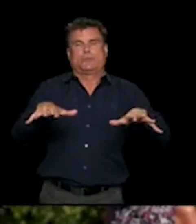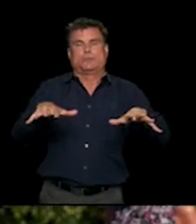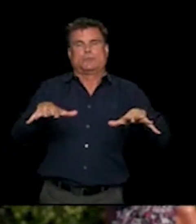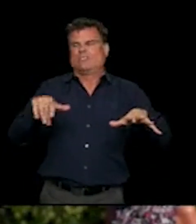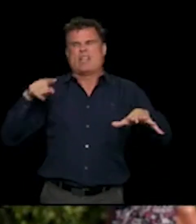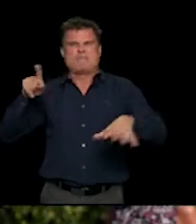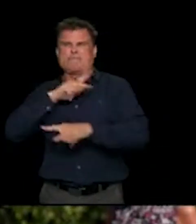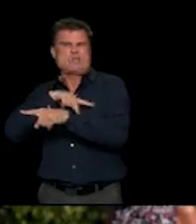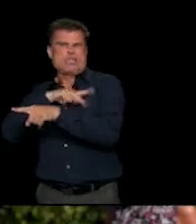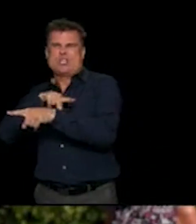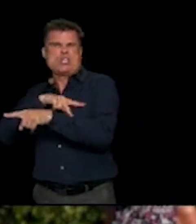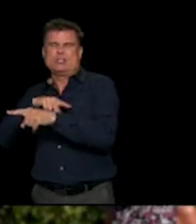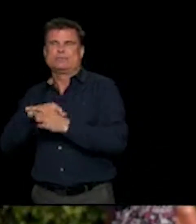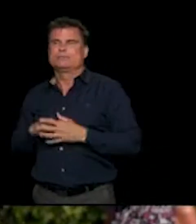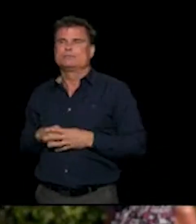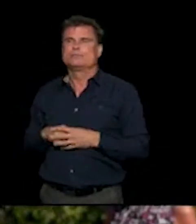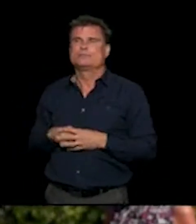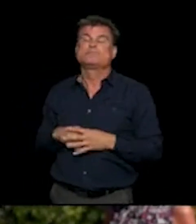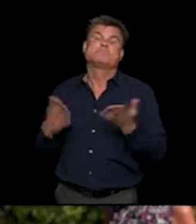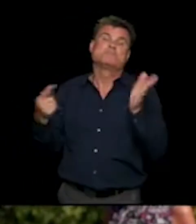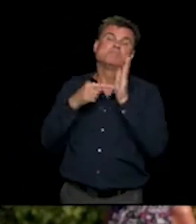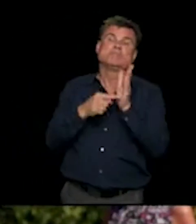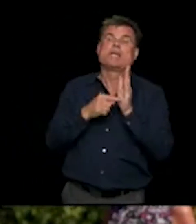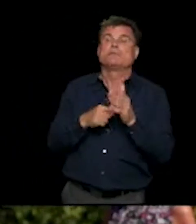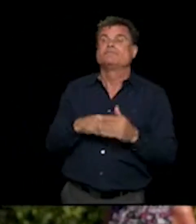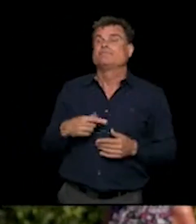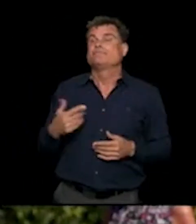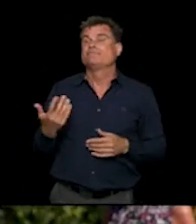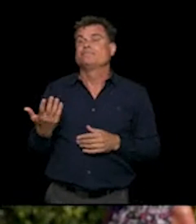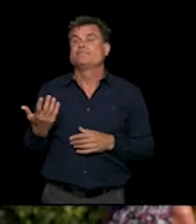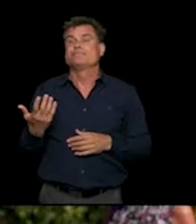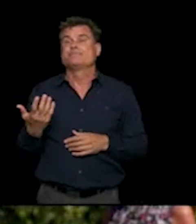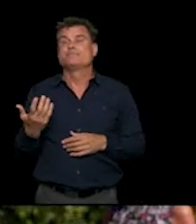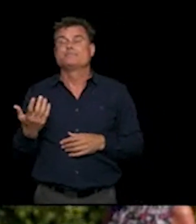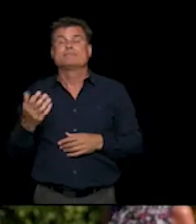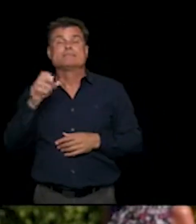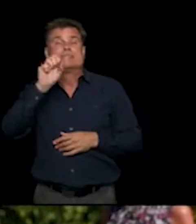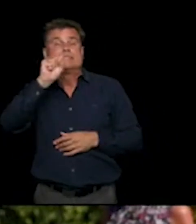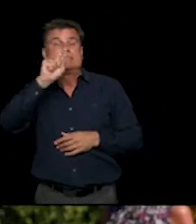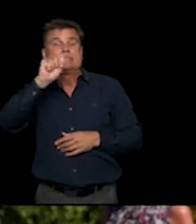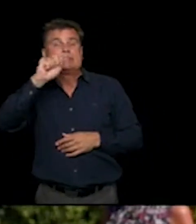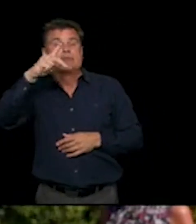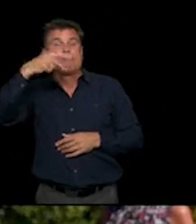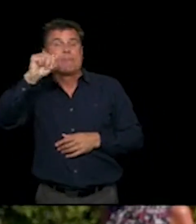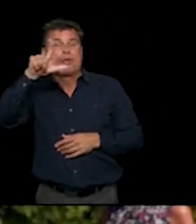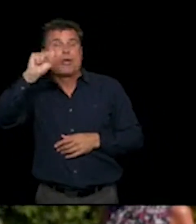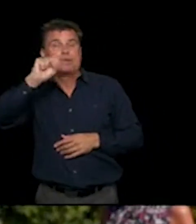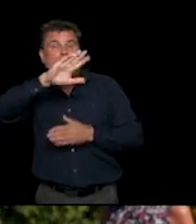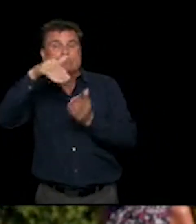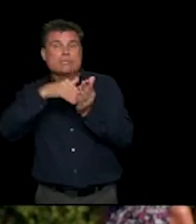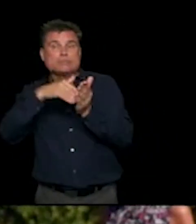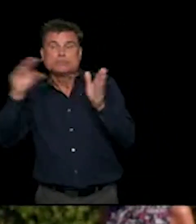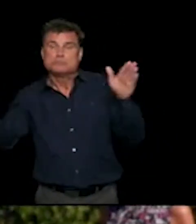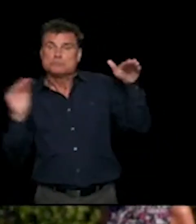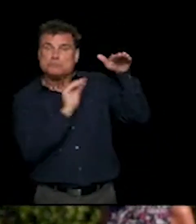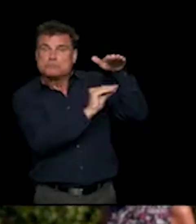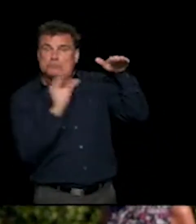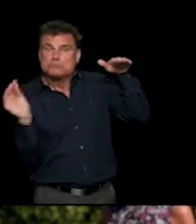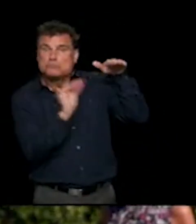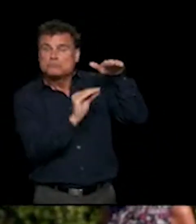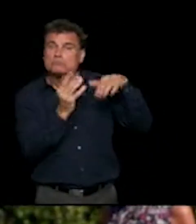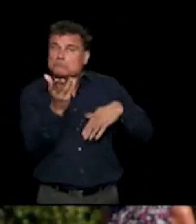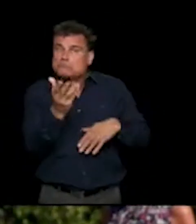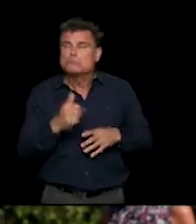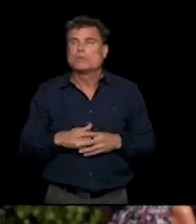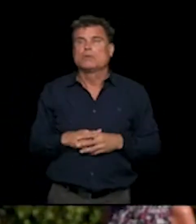situation? Right. Thank you for the question. Just to echo the Premier's comments is that, we're all in this together, and we've got to